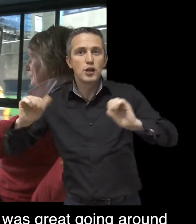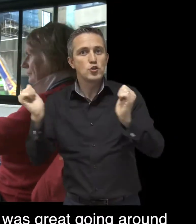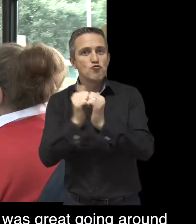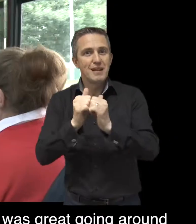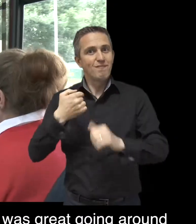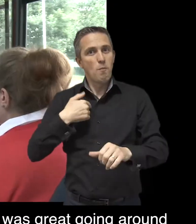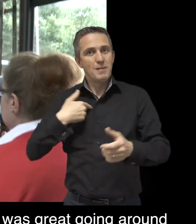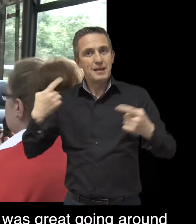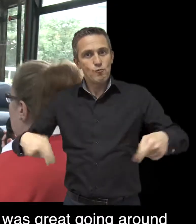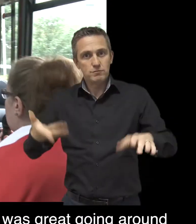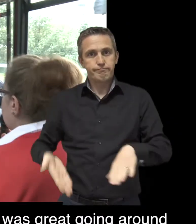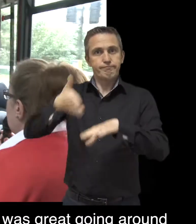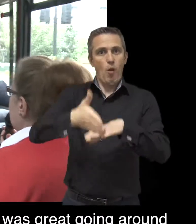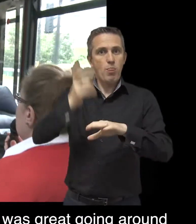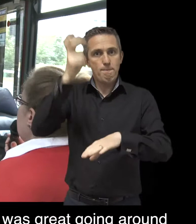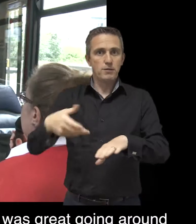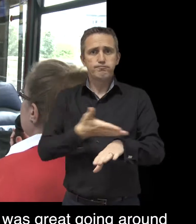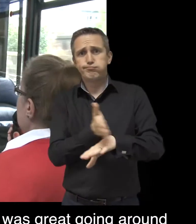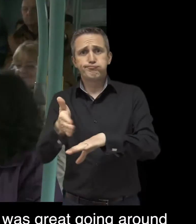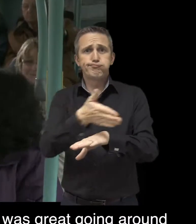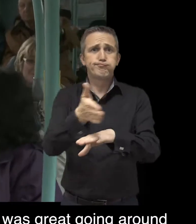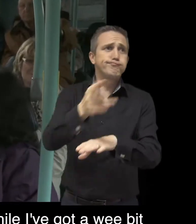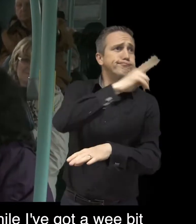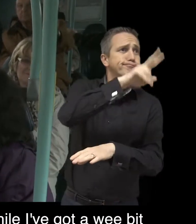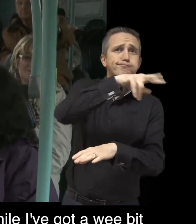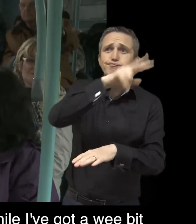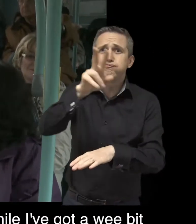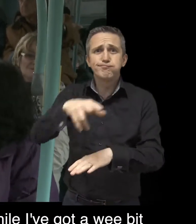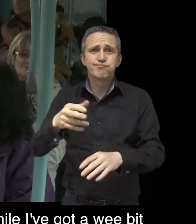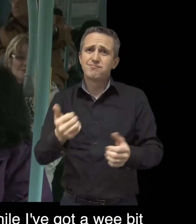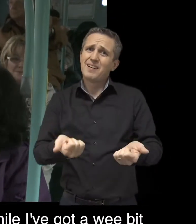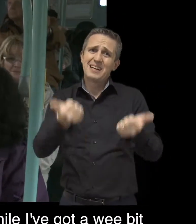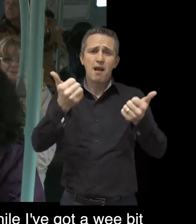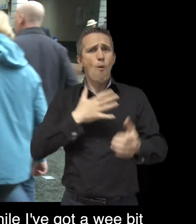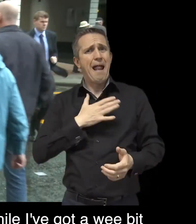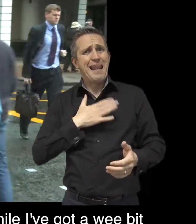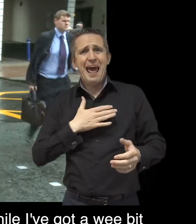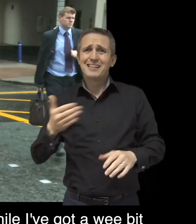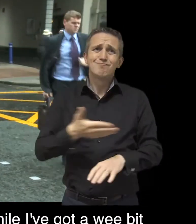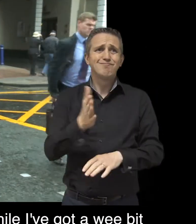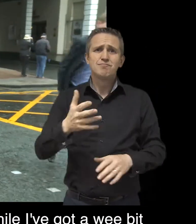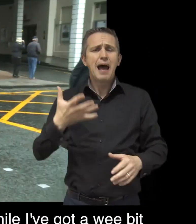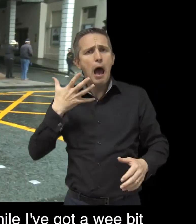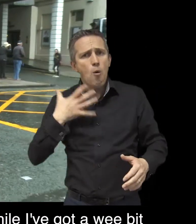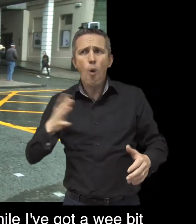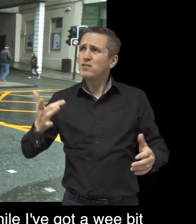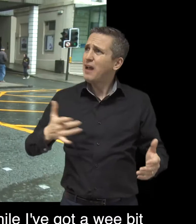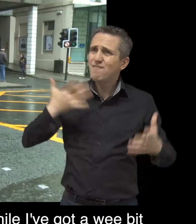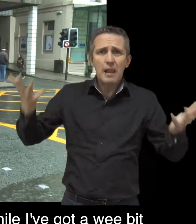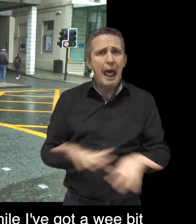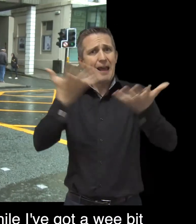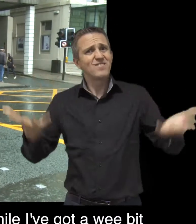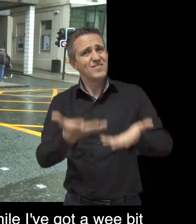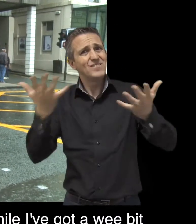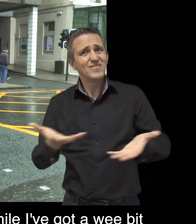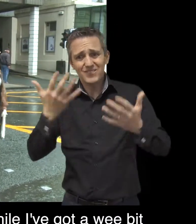whole of Glasgow with that tour bus. I enjoyed all that. I just enjoy getting out. I want to live while I've got a wee